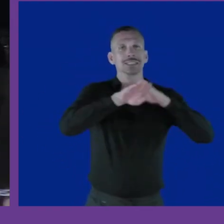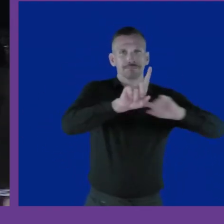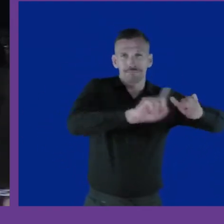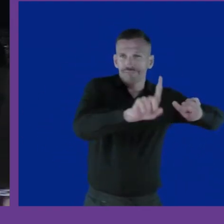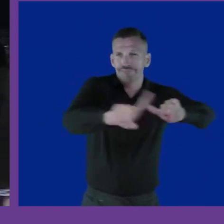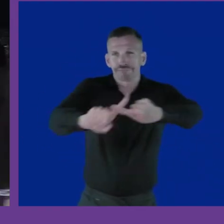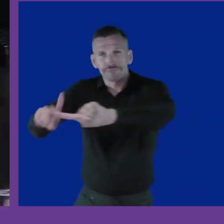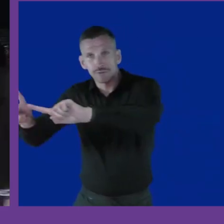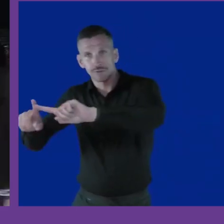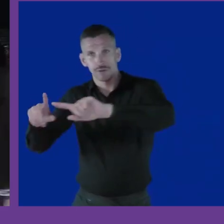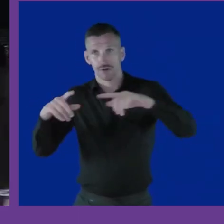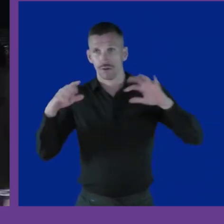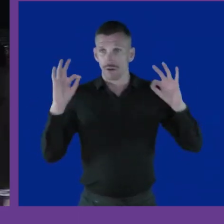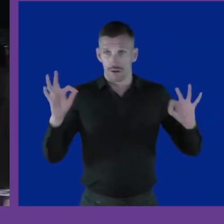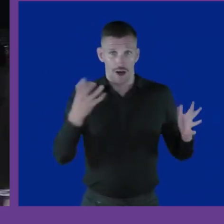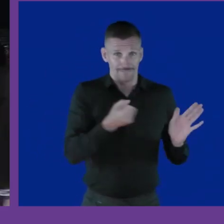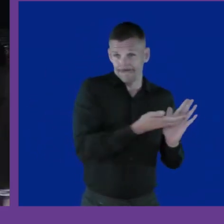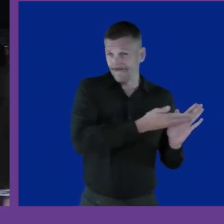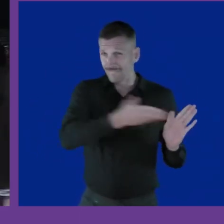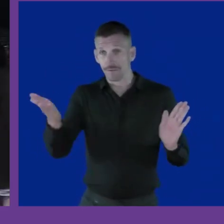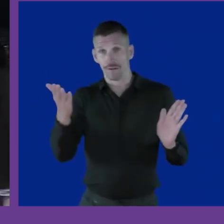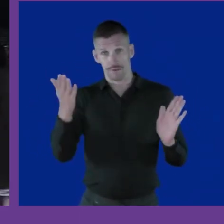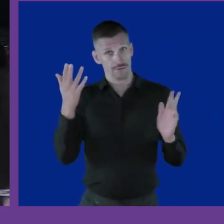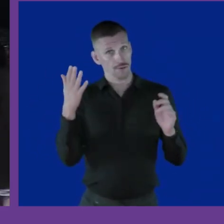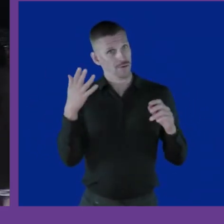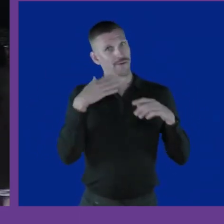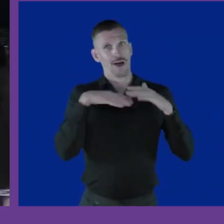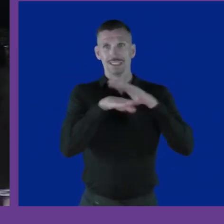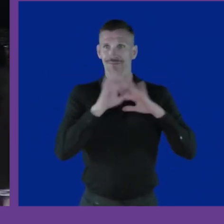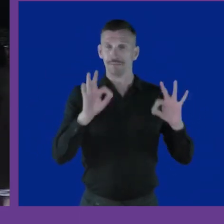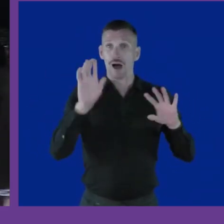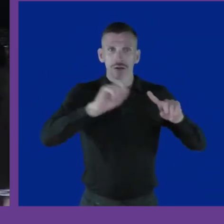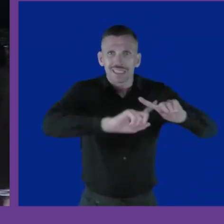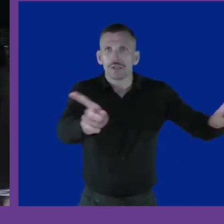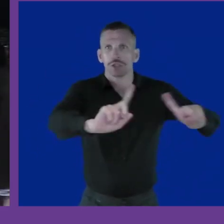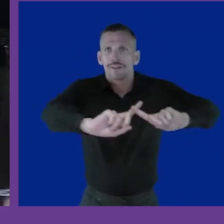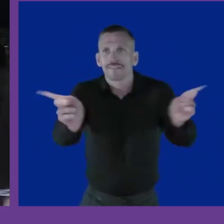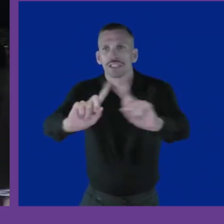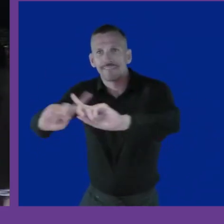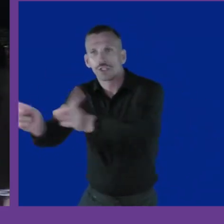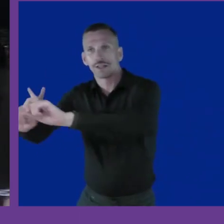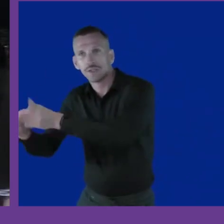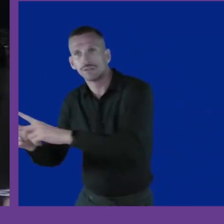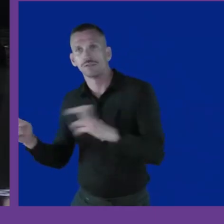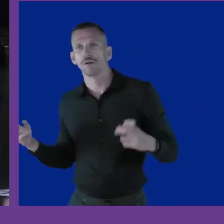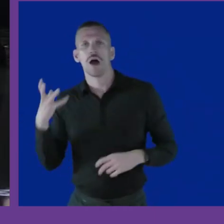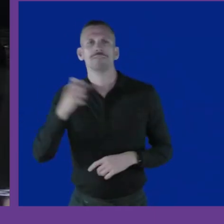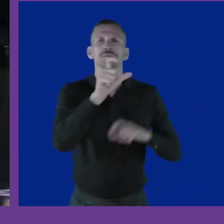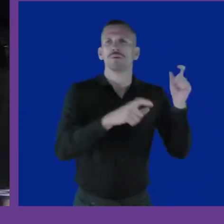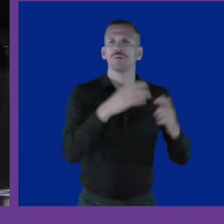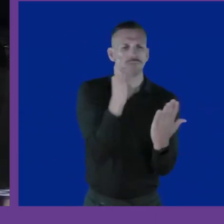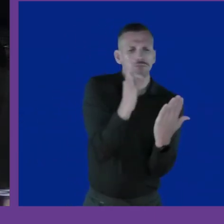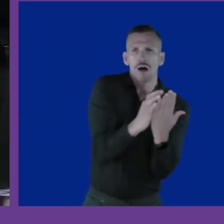different. They, a lot of people still set up the solution in a way that you have to activate a